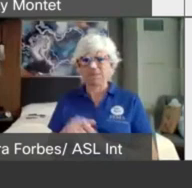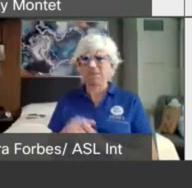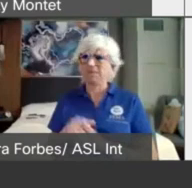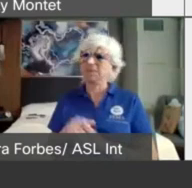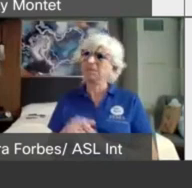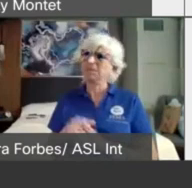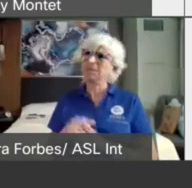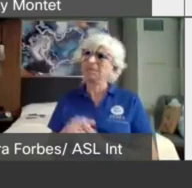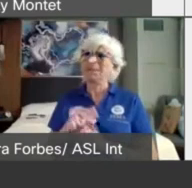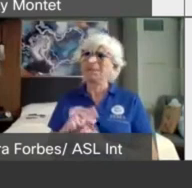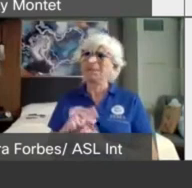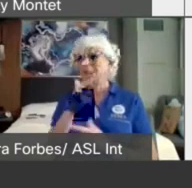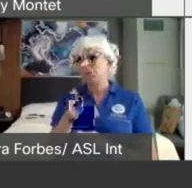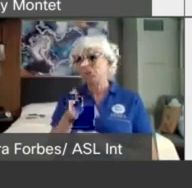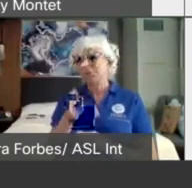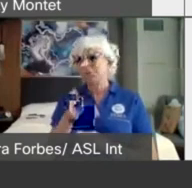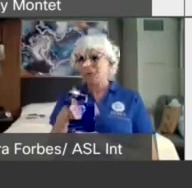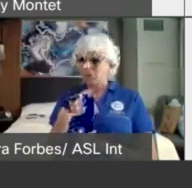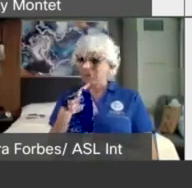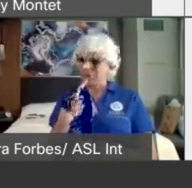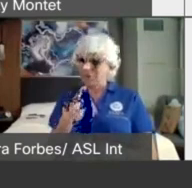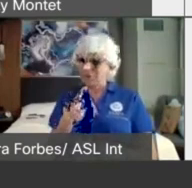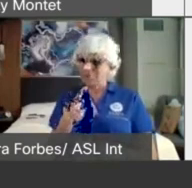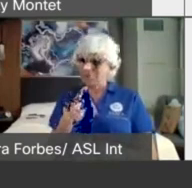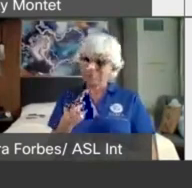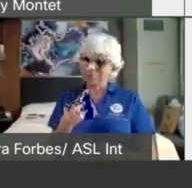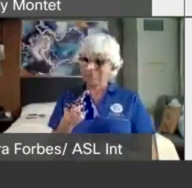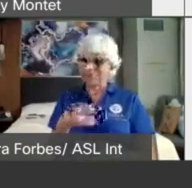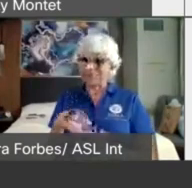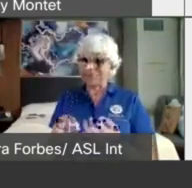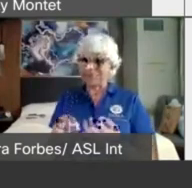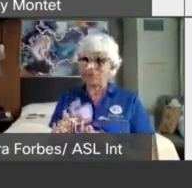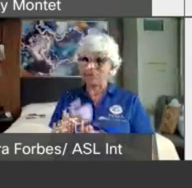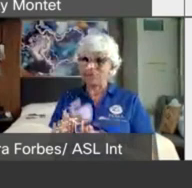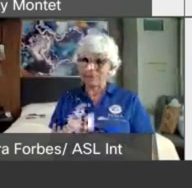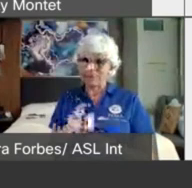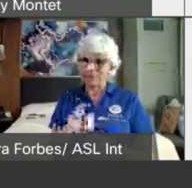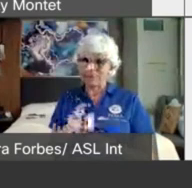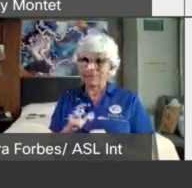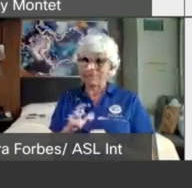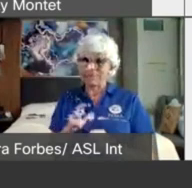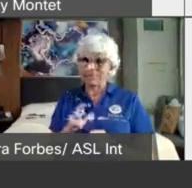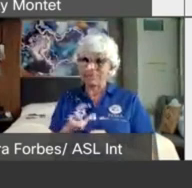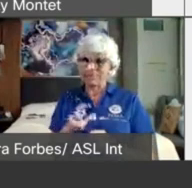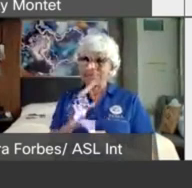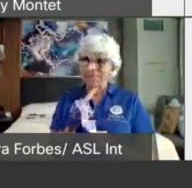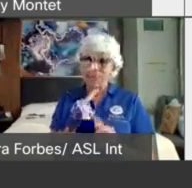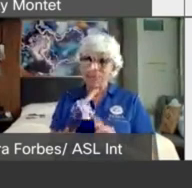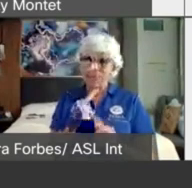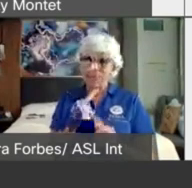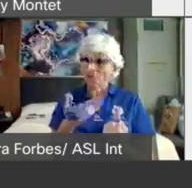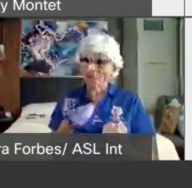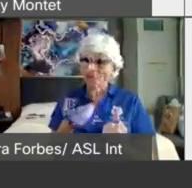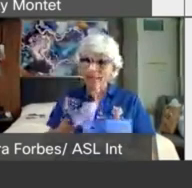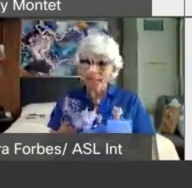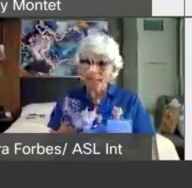Well, that's an interesting, I would say rather than try to make a statement on the call, I would encourage someone to send all their